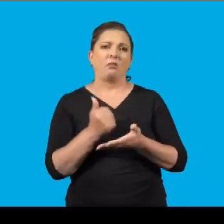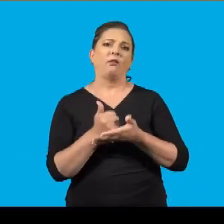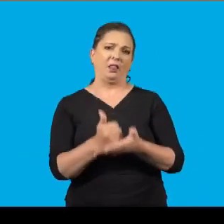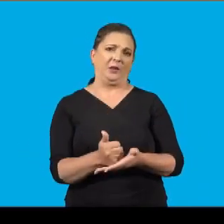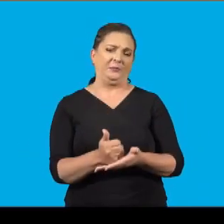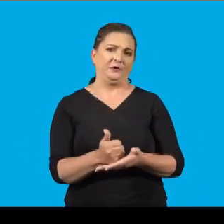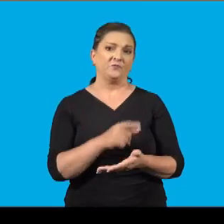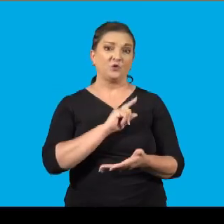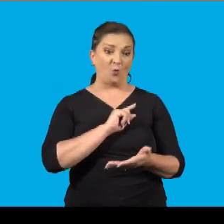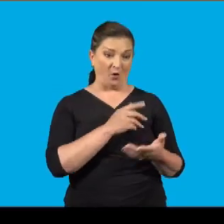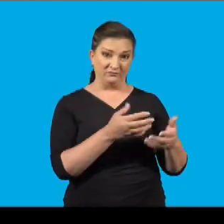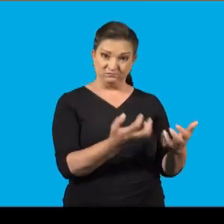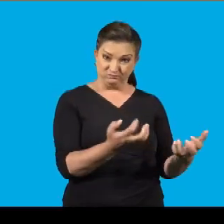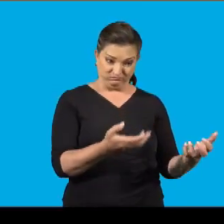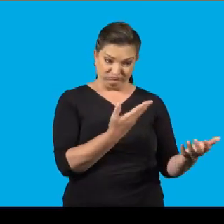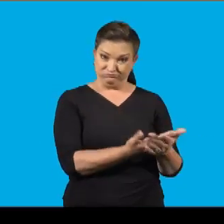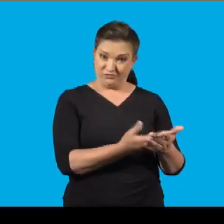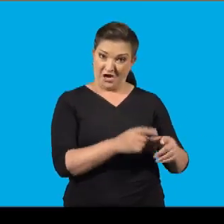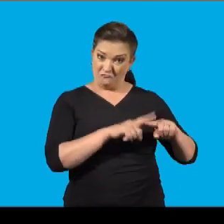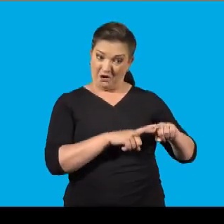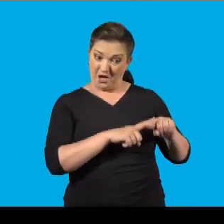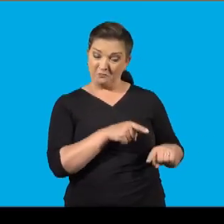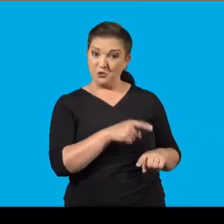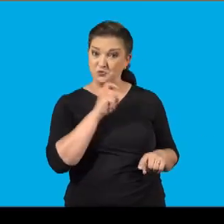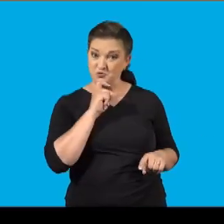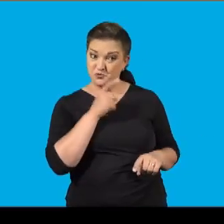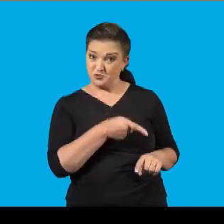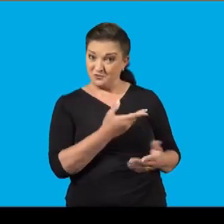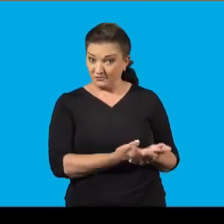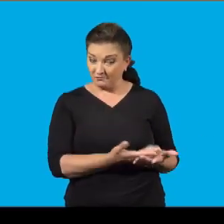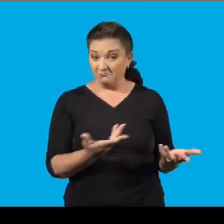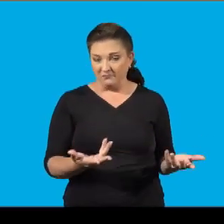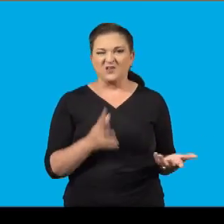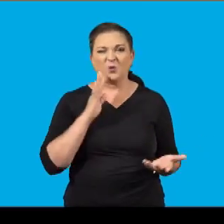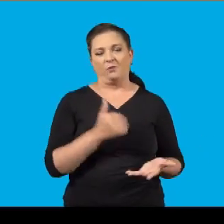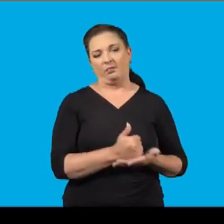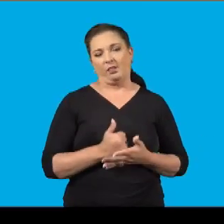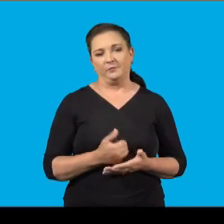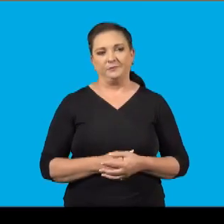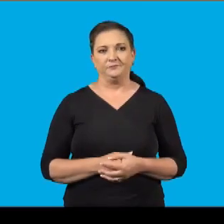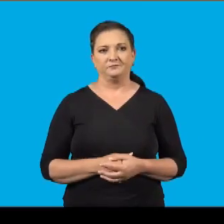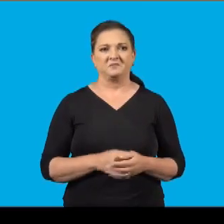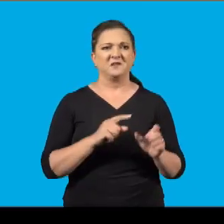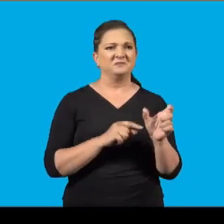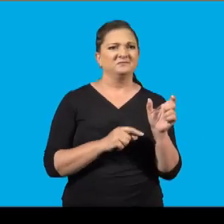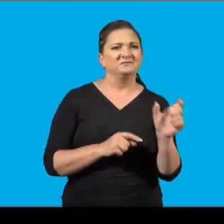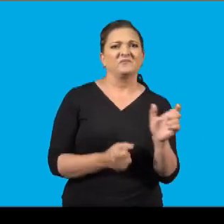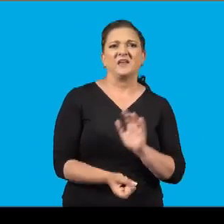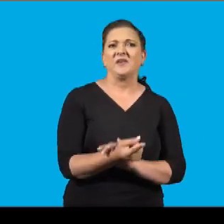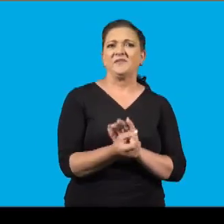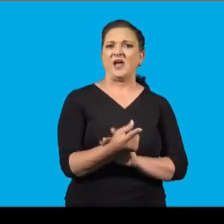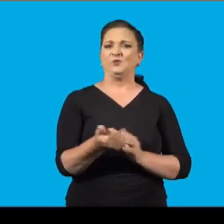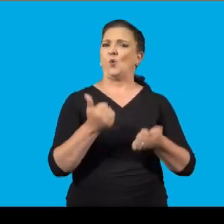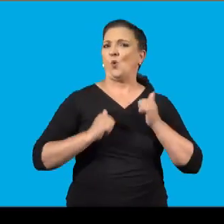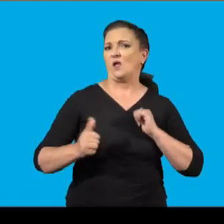help you determine if the source is reliable and useful and so on. You have to underline key events